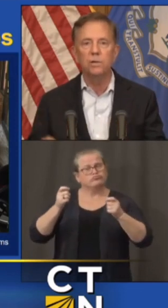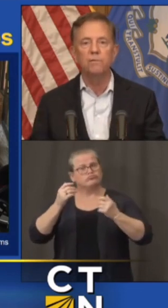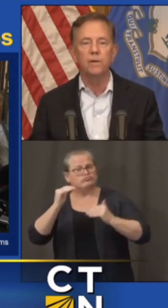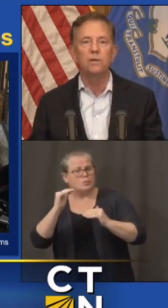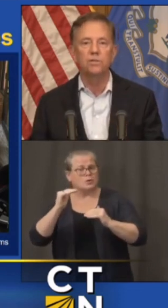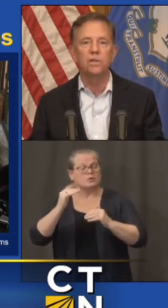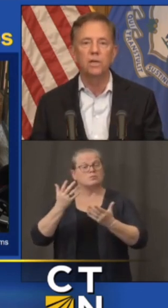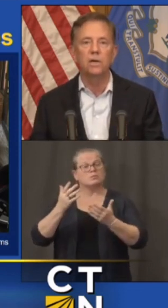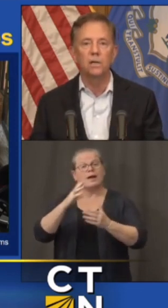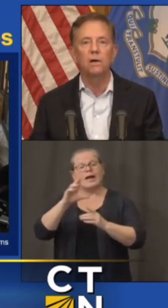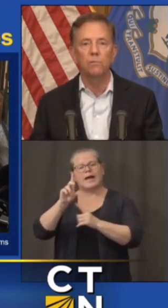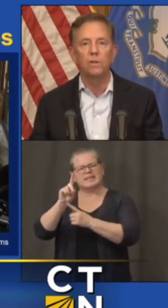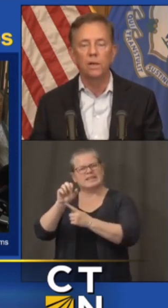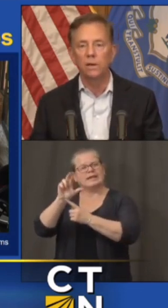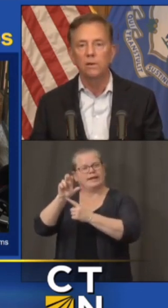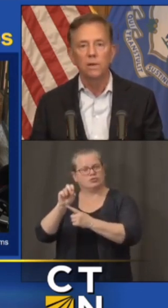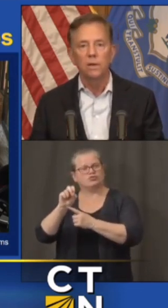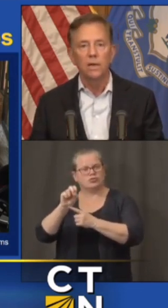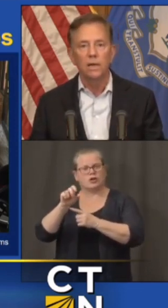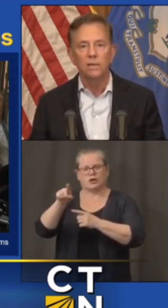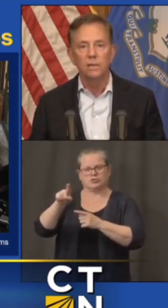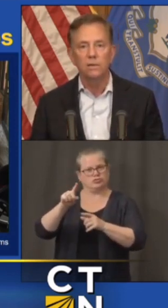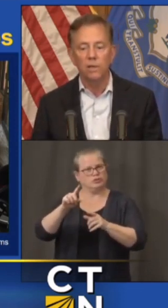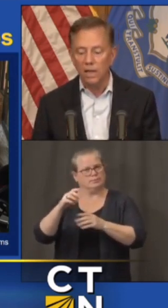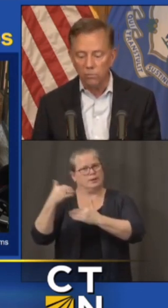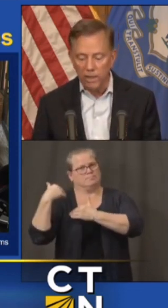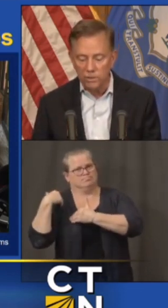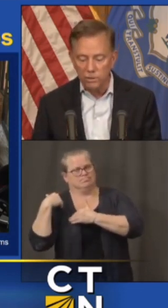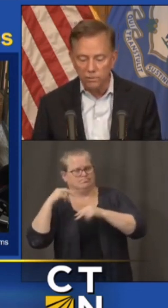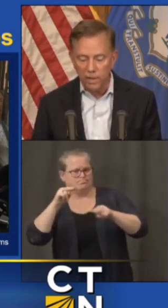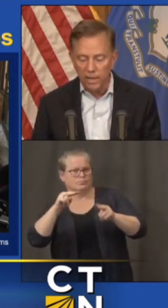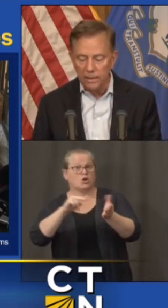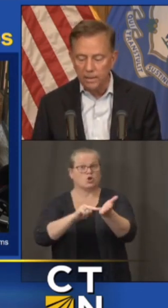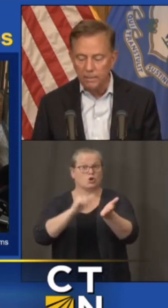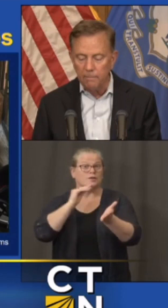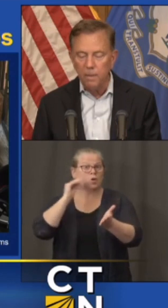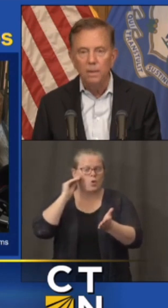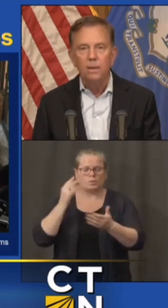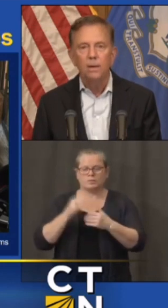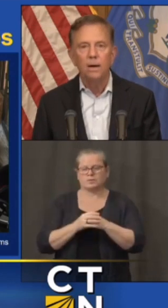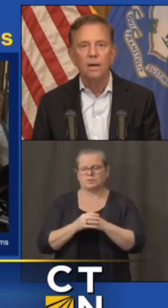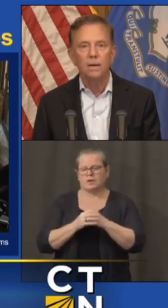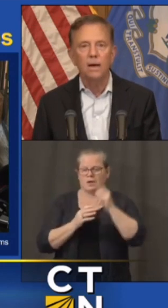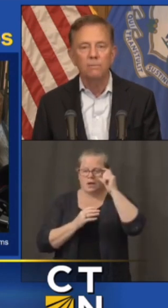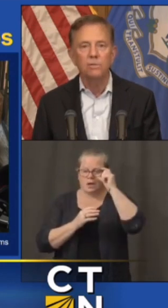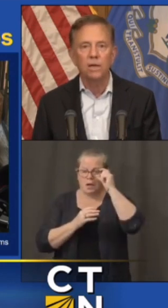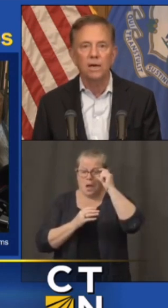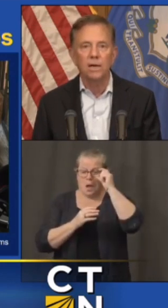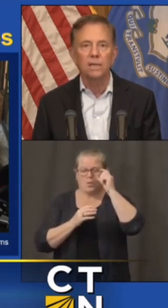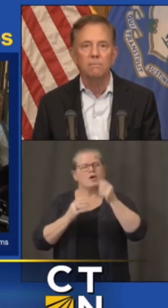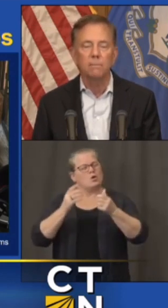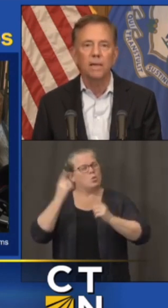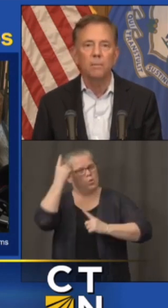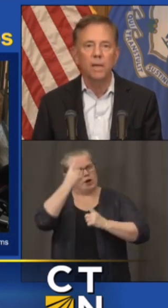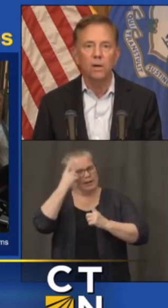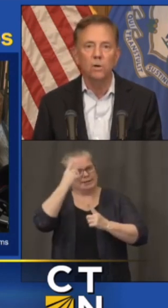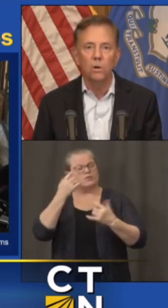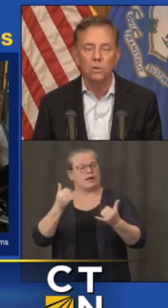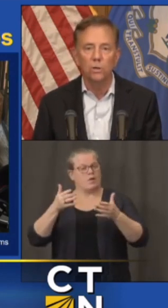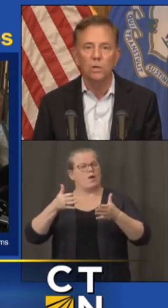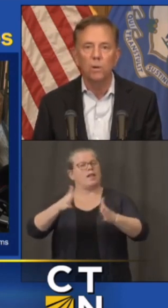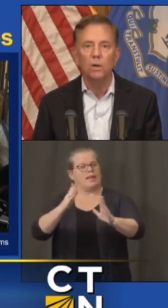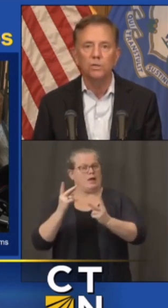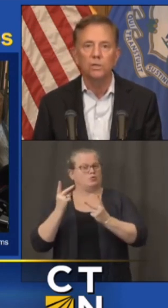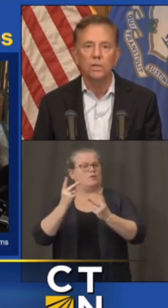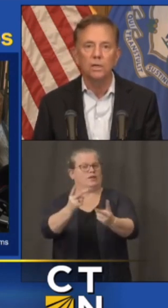it easier for you to see a loved one there. And there are a lot of reasons for that. I was the guy that had to make a